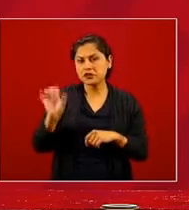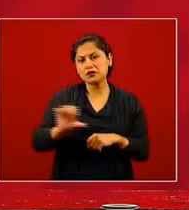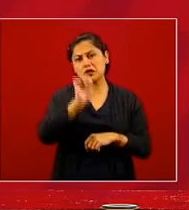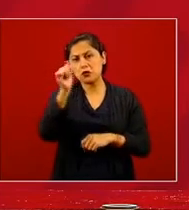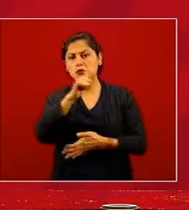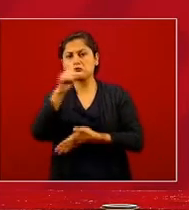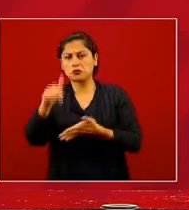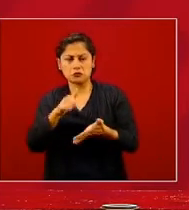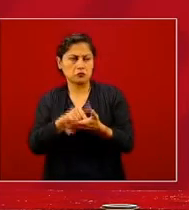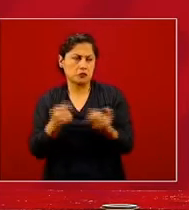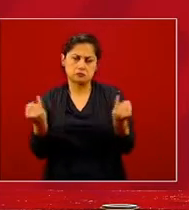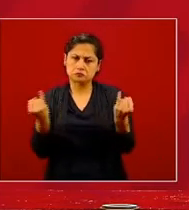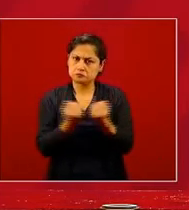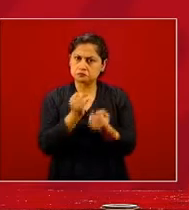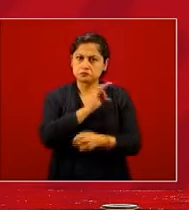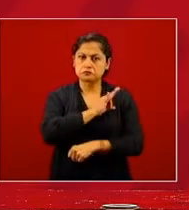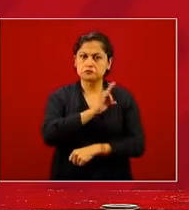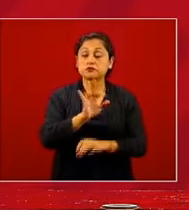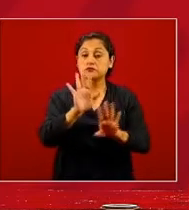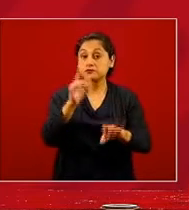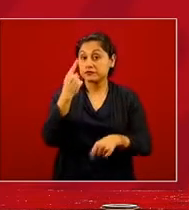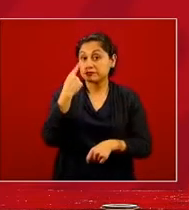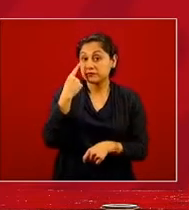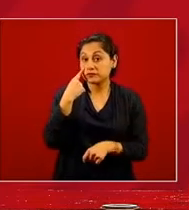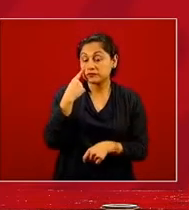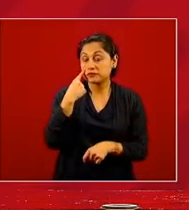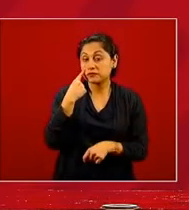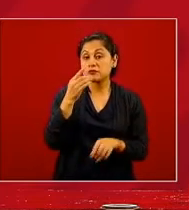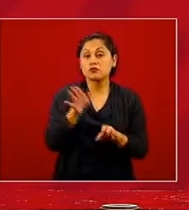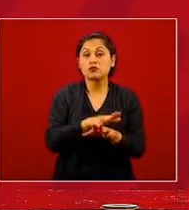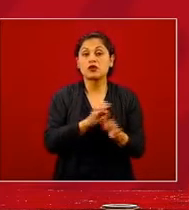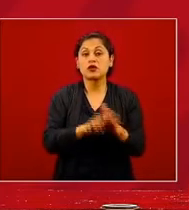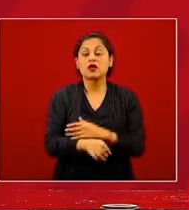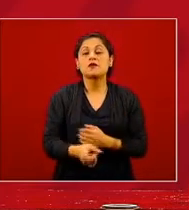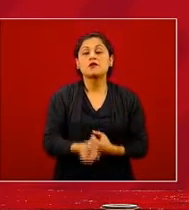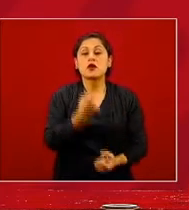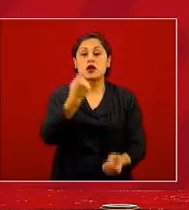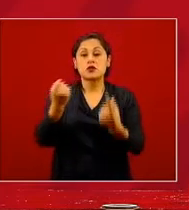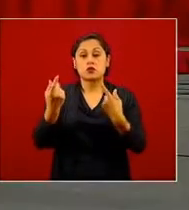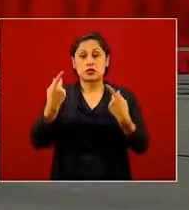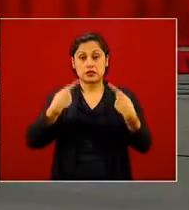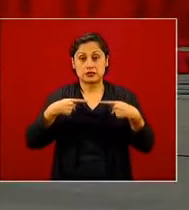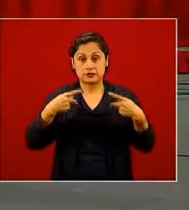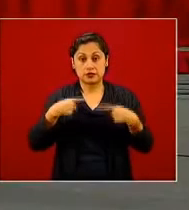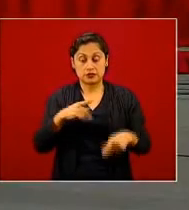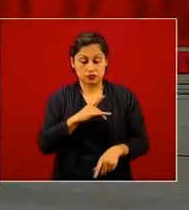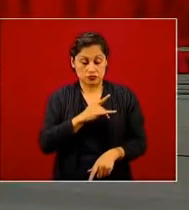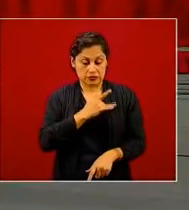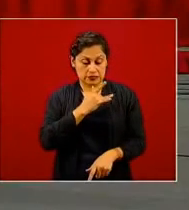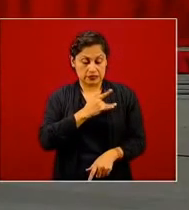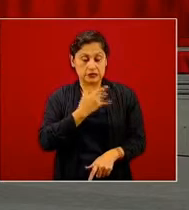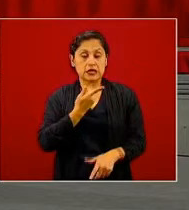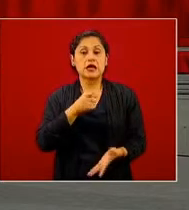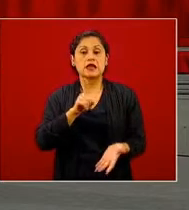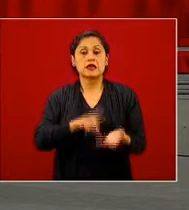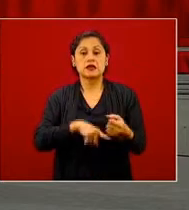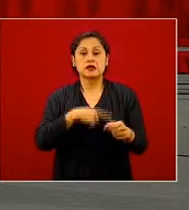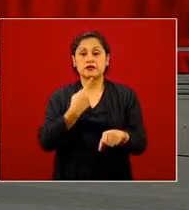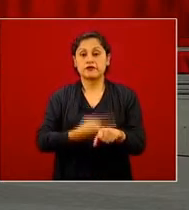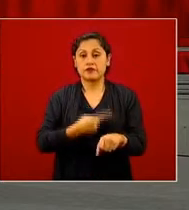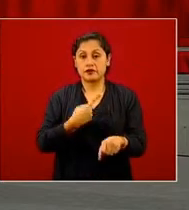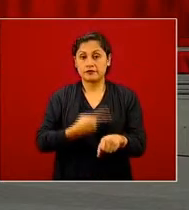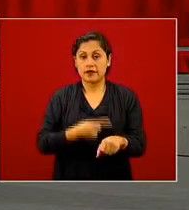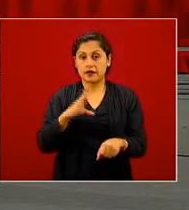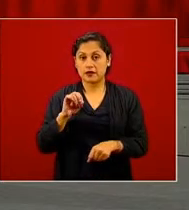from Veracruz. This is something that, of course, can occur in different parts in the country in which symptoms with people